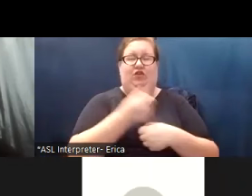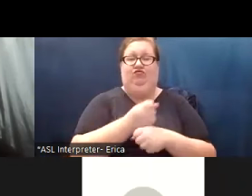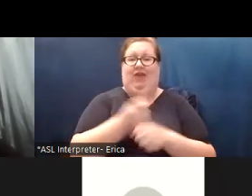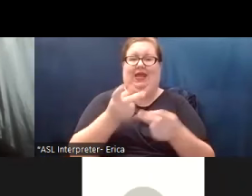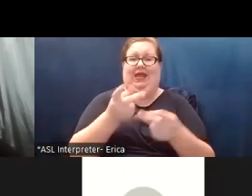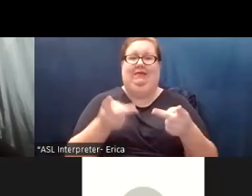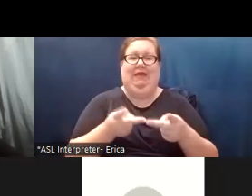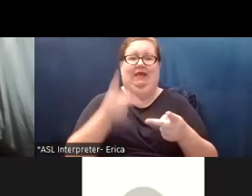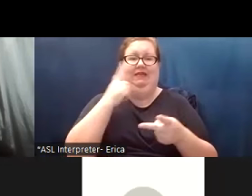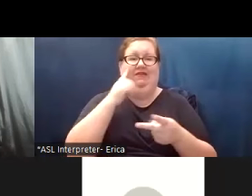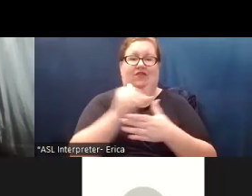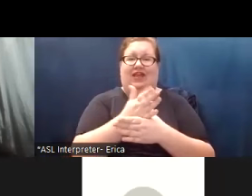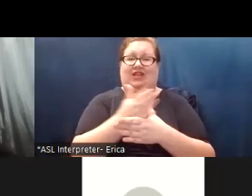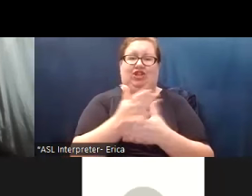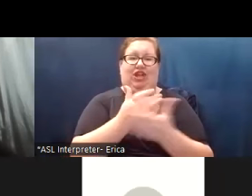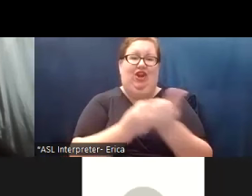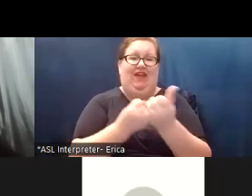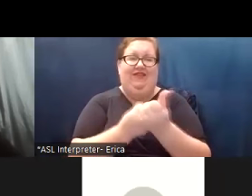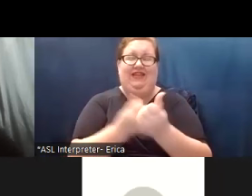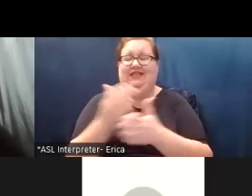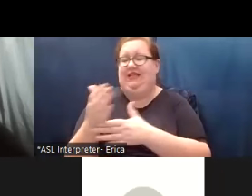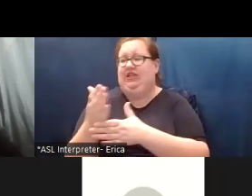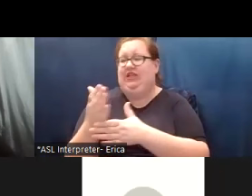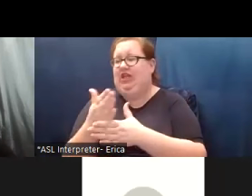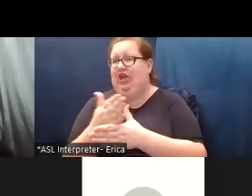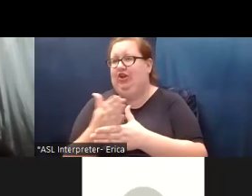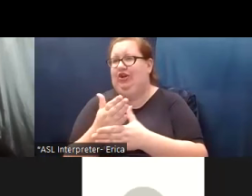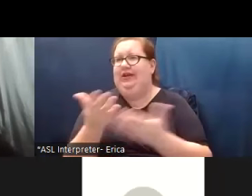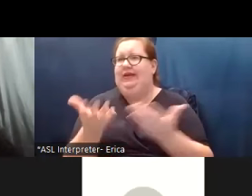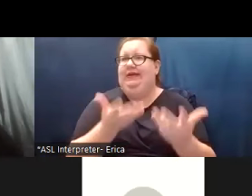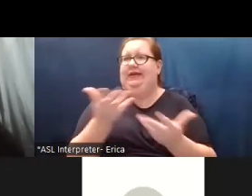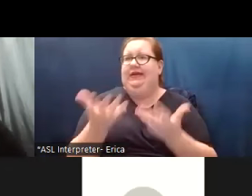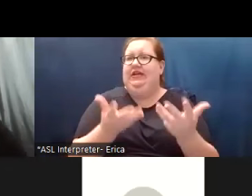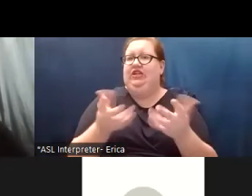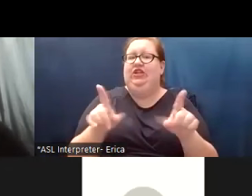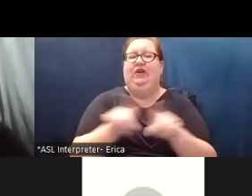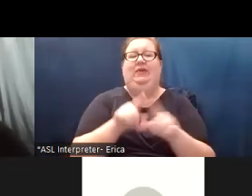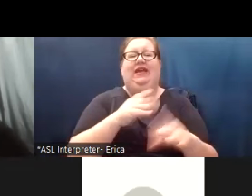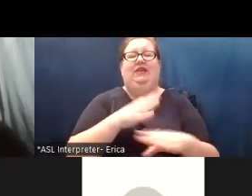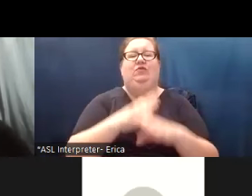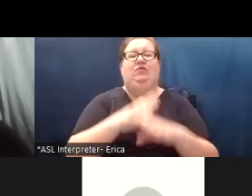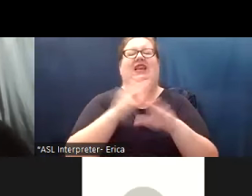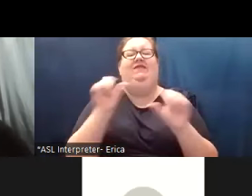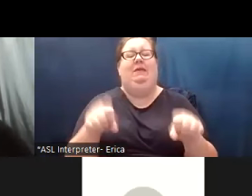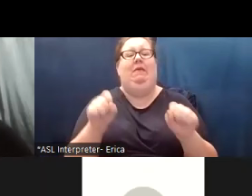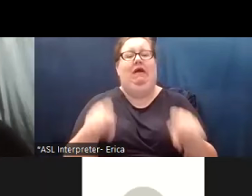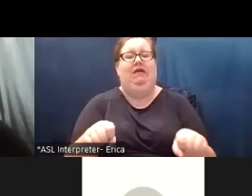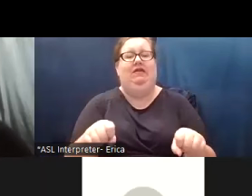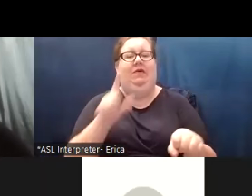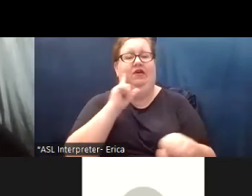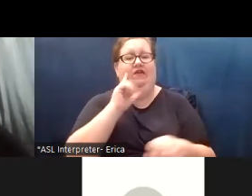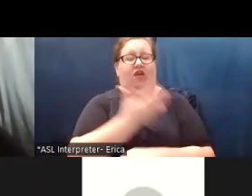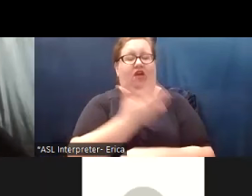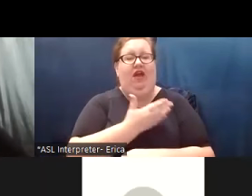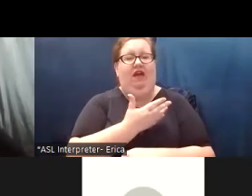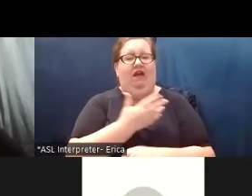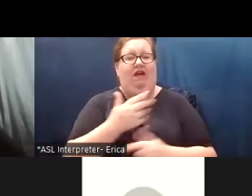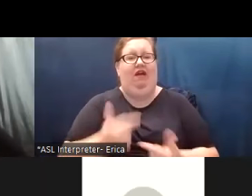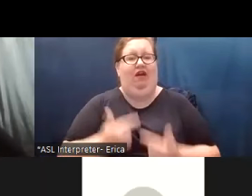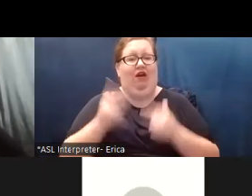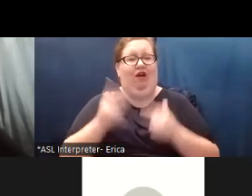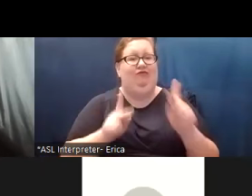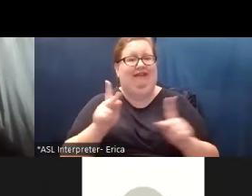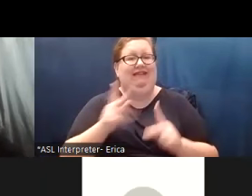for shared advocacy and for shared sort of to be as protective as possible for our residents and vulnerable populations, and